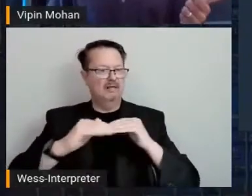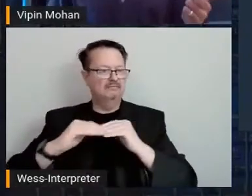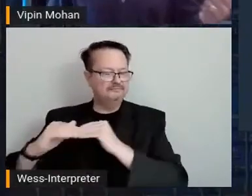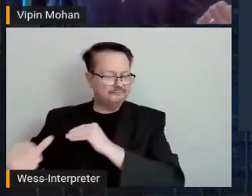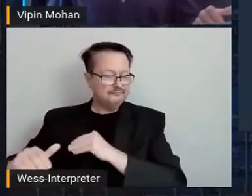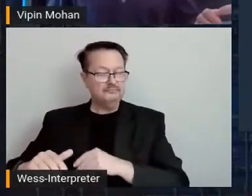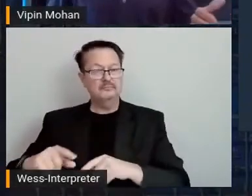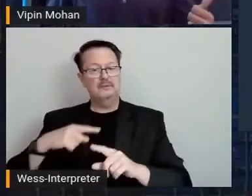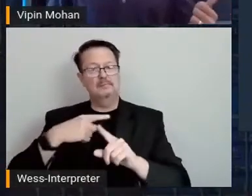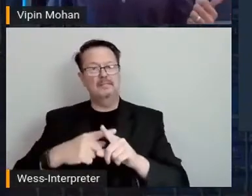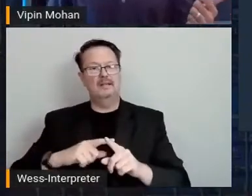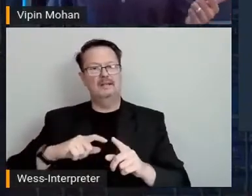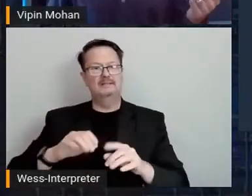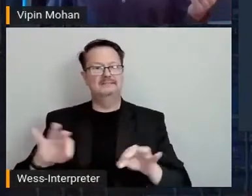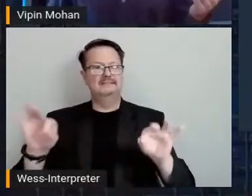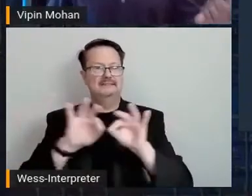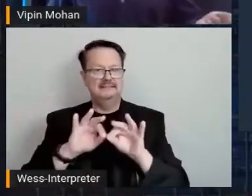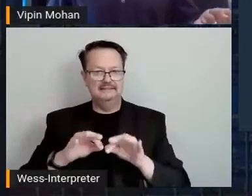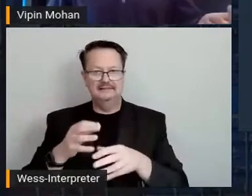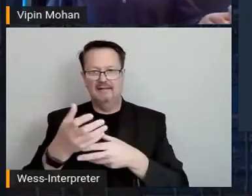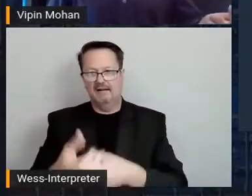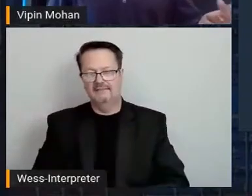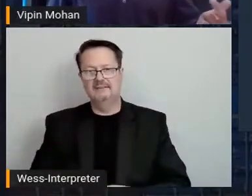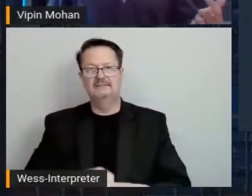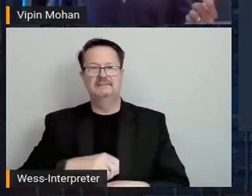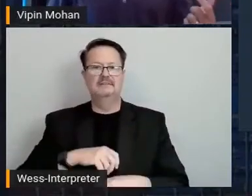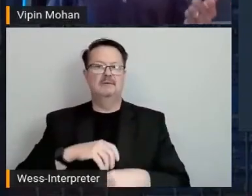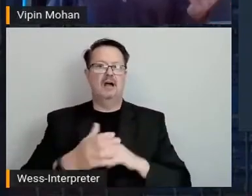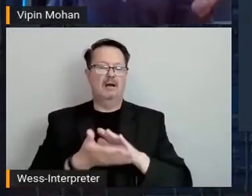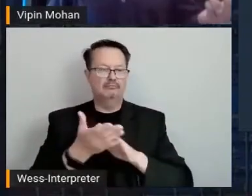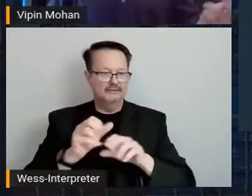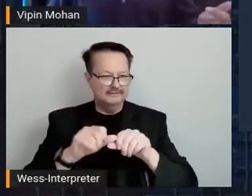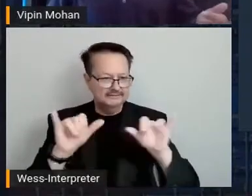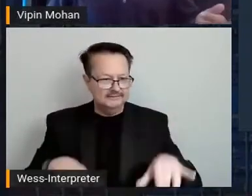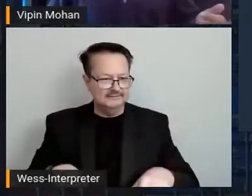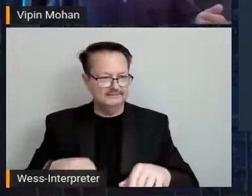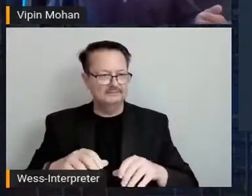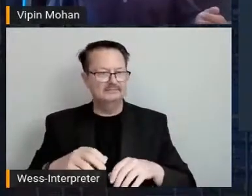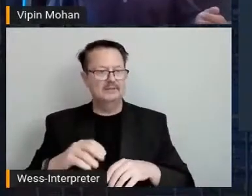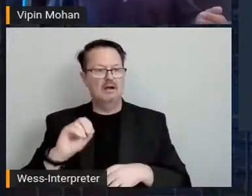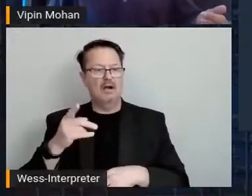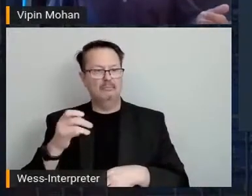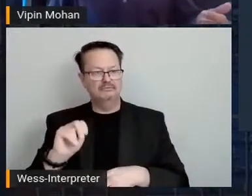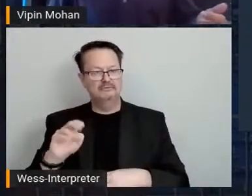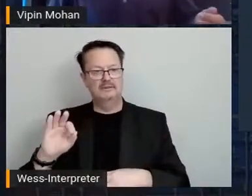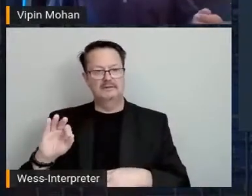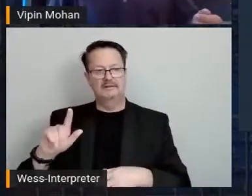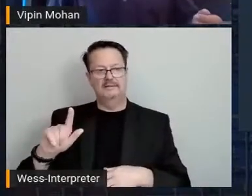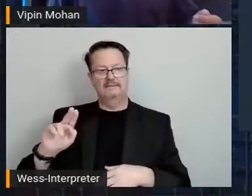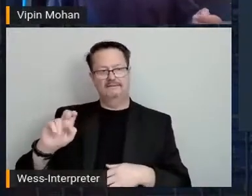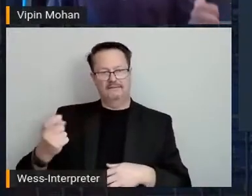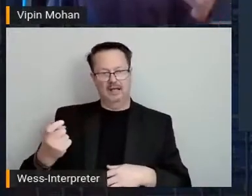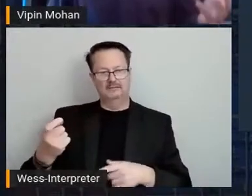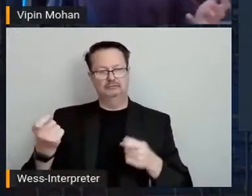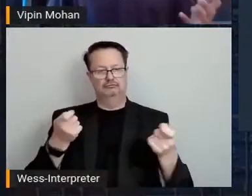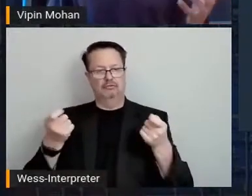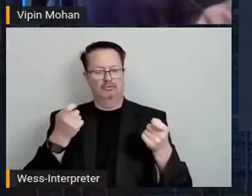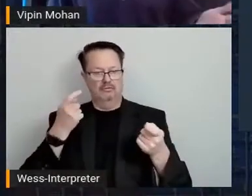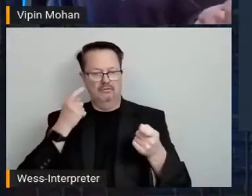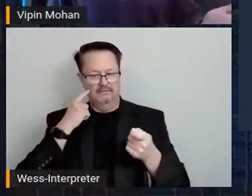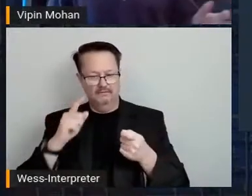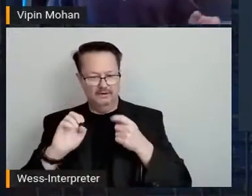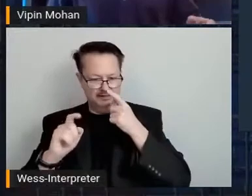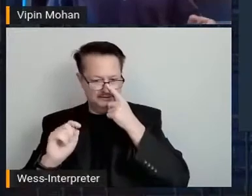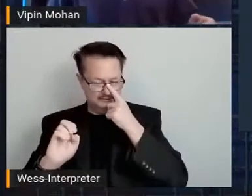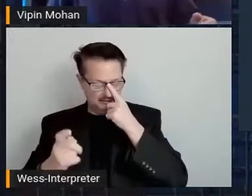like a networking plugin, some operating system options, also a Flux controller for GitOps practices. And all of these